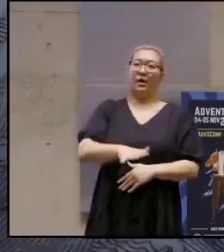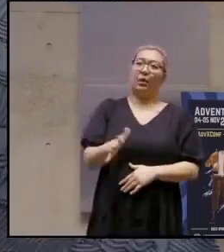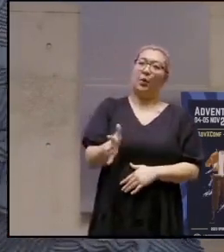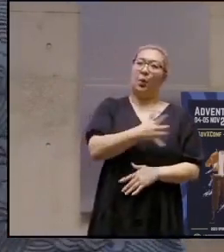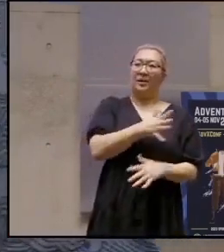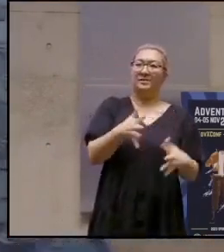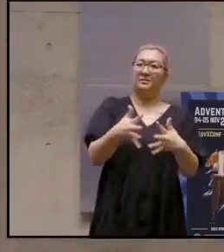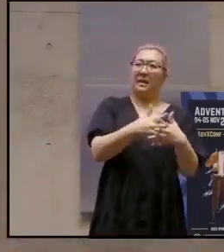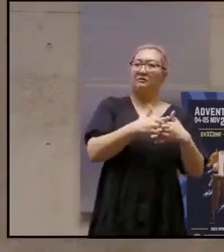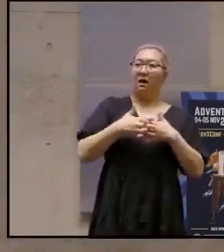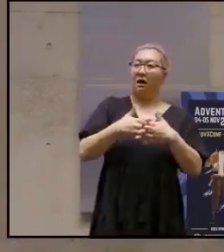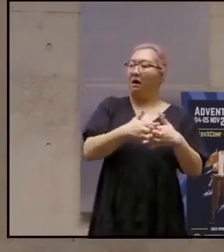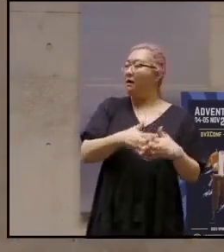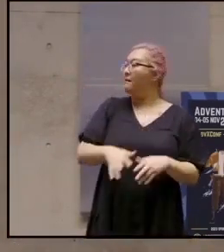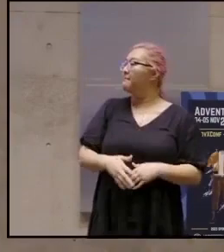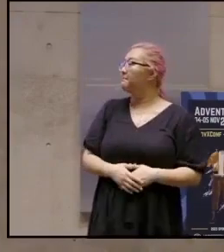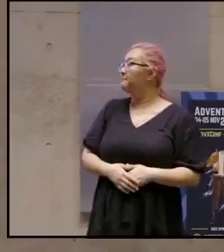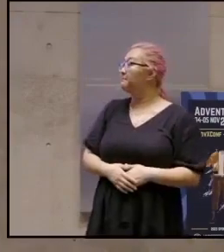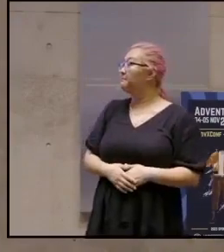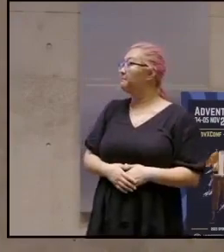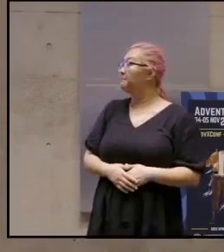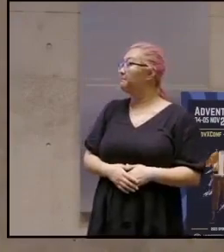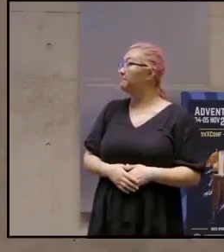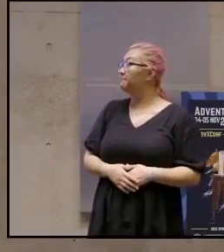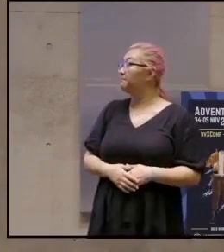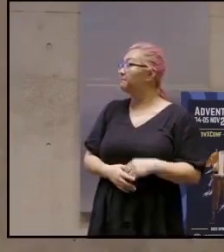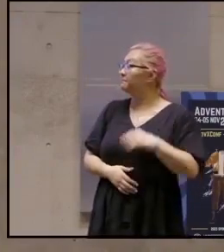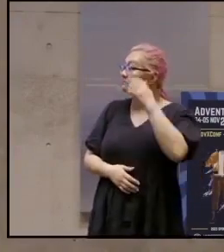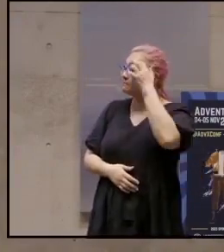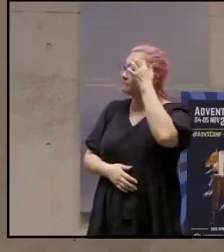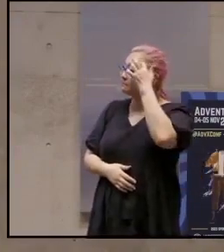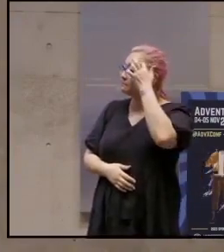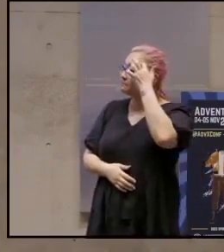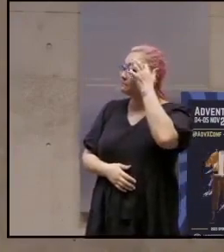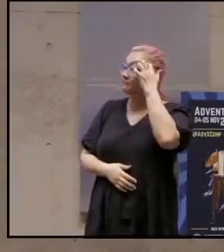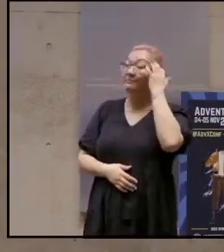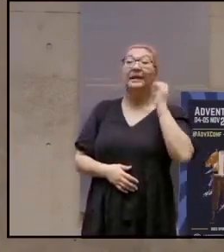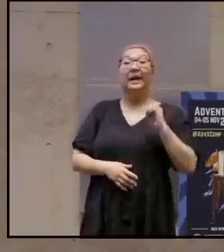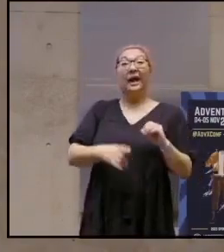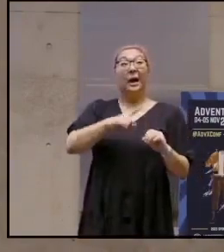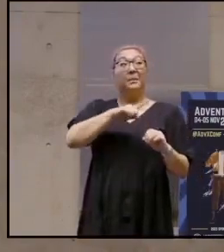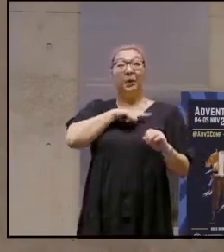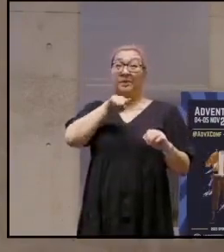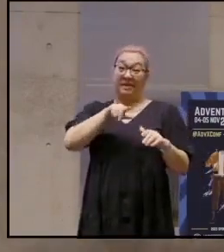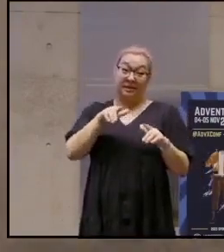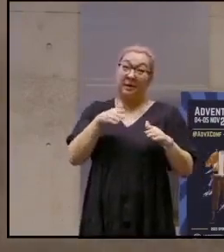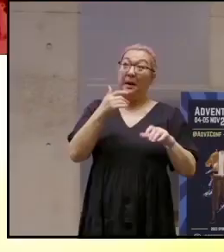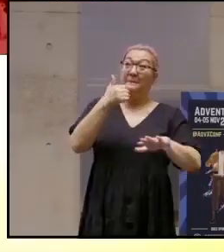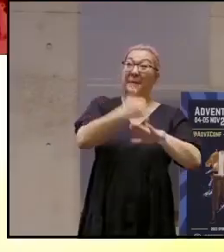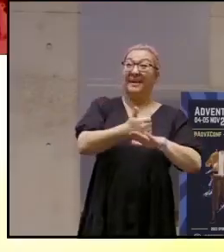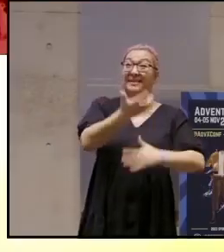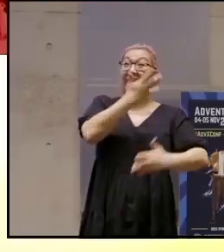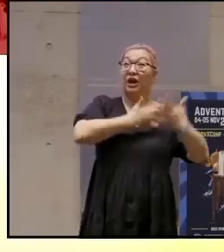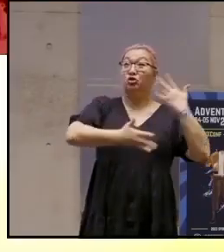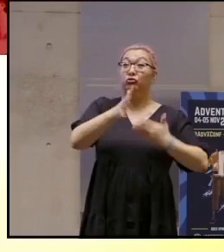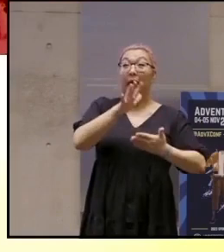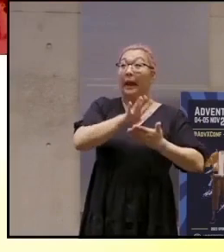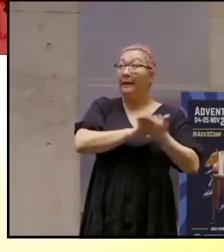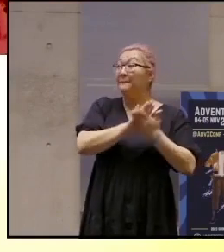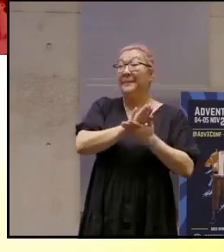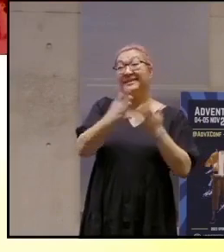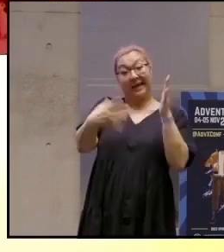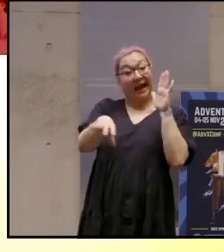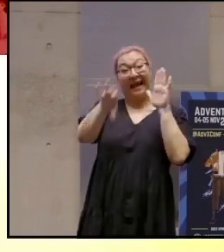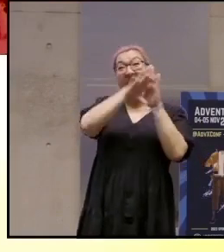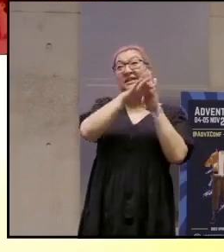late 90s, which horrifyingly means that it was classified as a period piece. This is true.